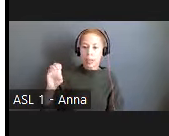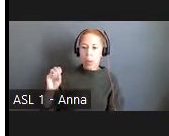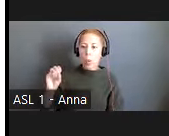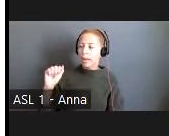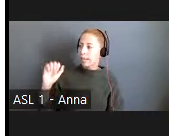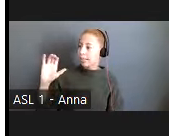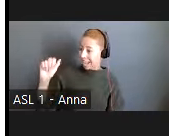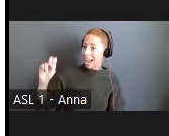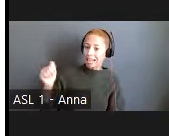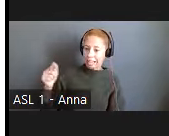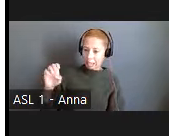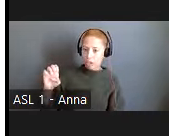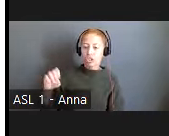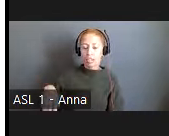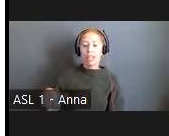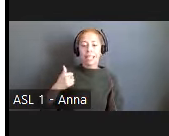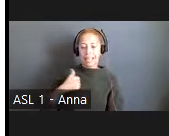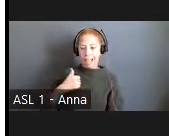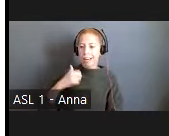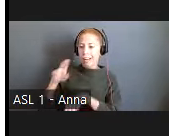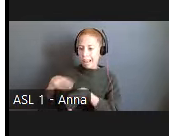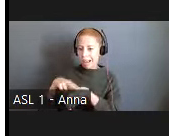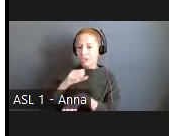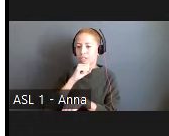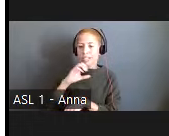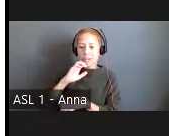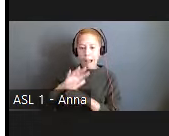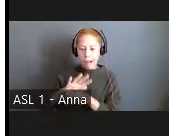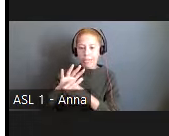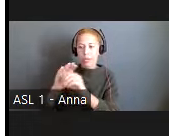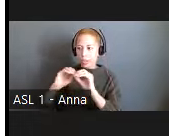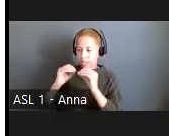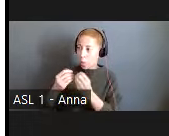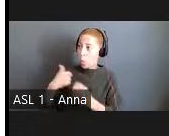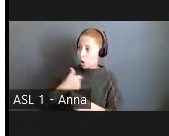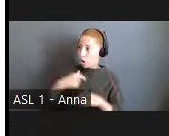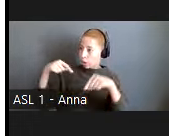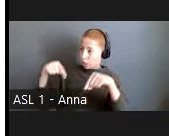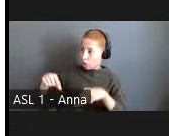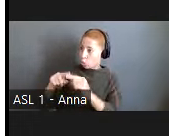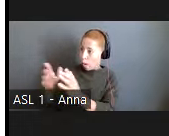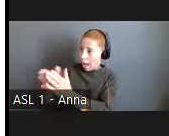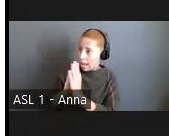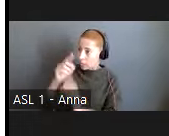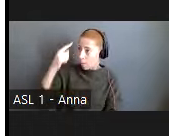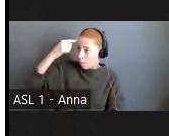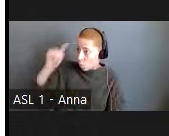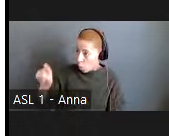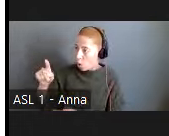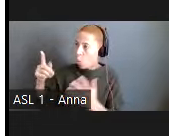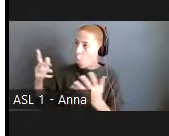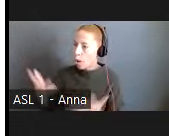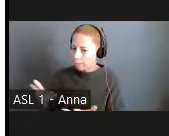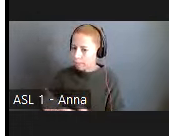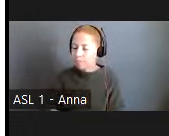CanAge, Canada's National Seniors Advocacy Organization. We are here to ask for 10% of the